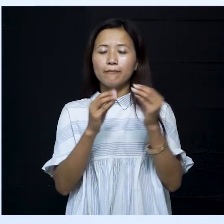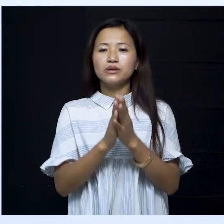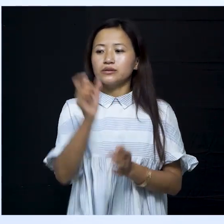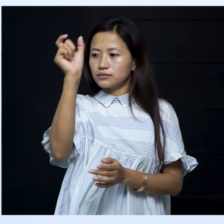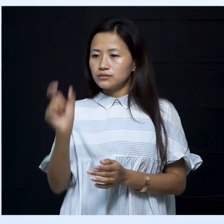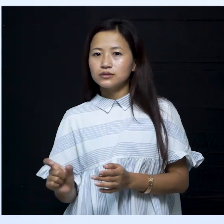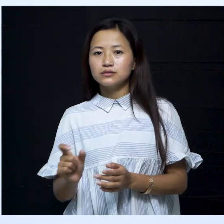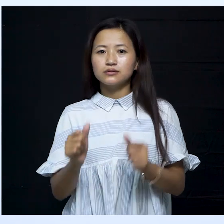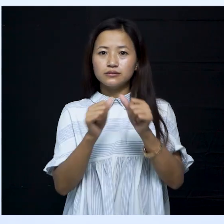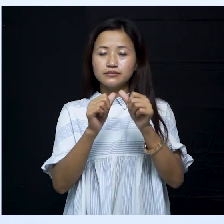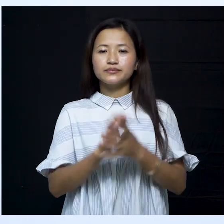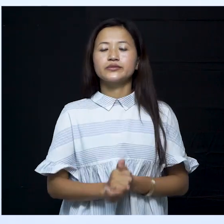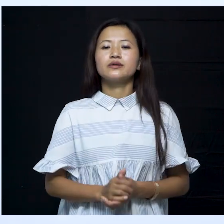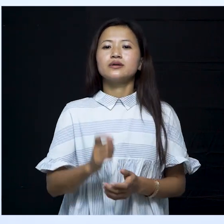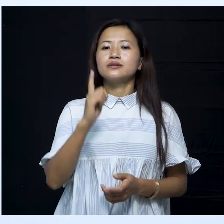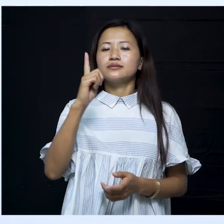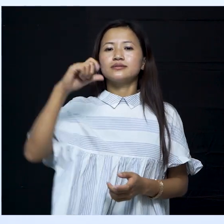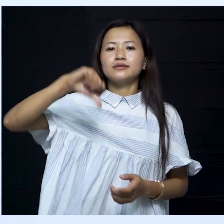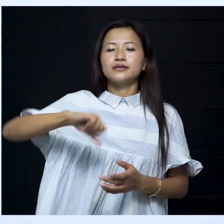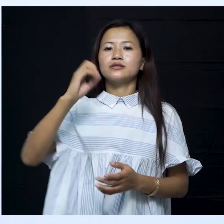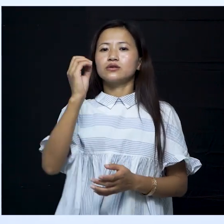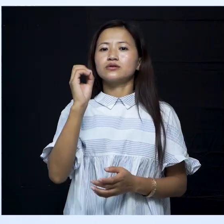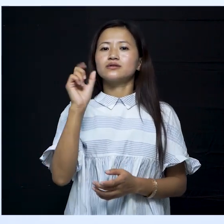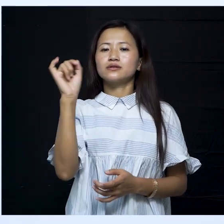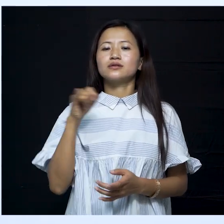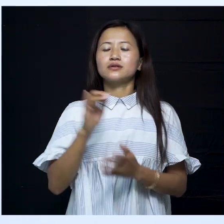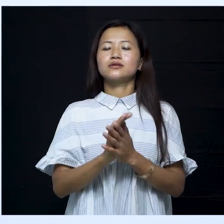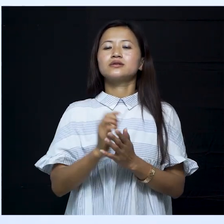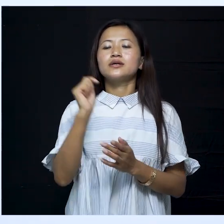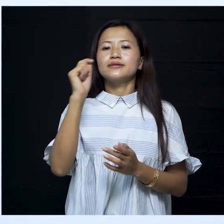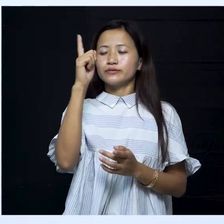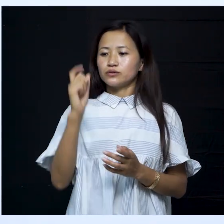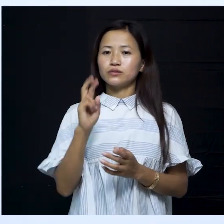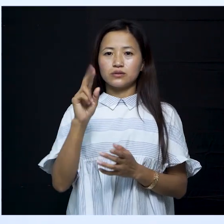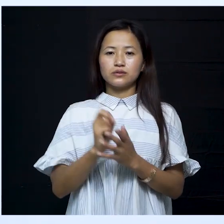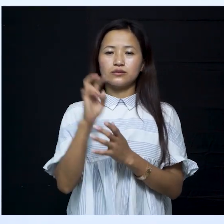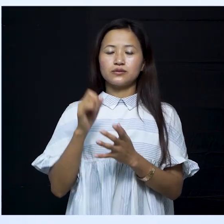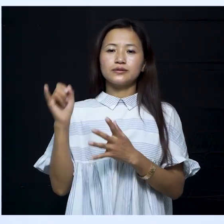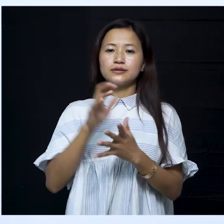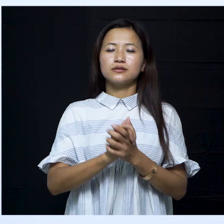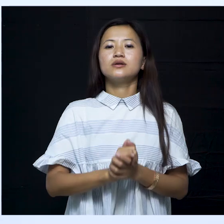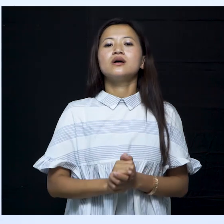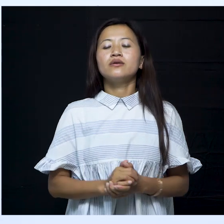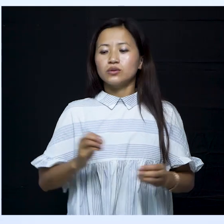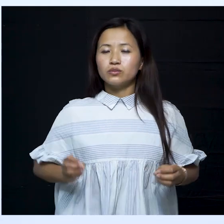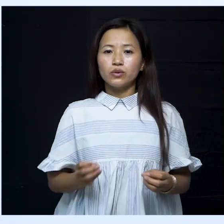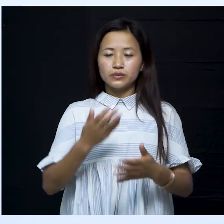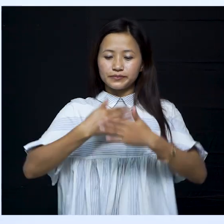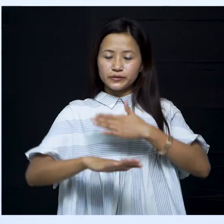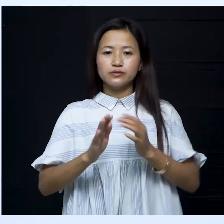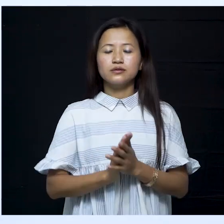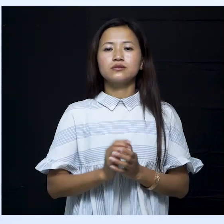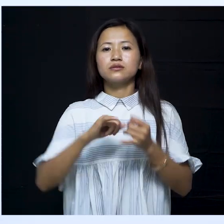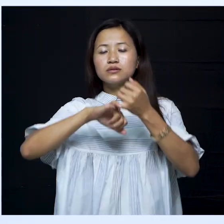So R.K. Narayan, 1906 to 2001, was born in Madras, South India, and one of his first